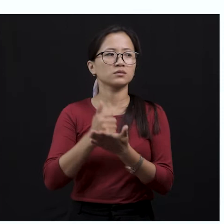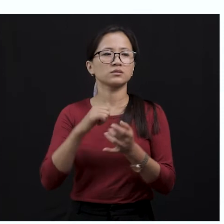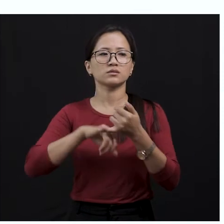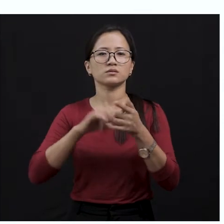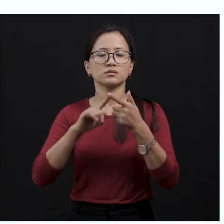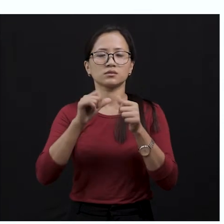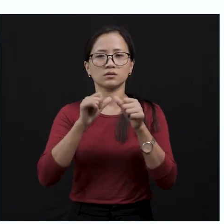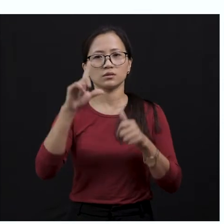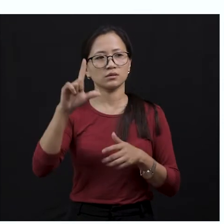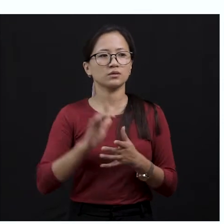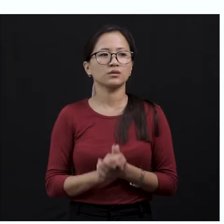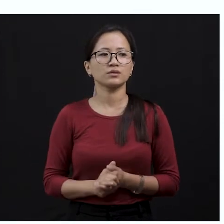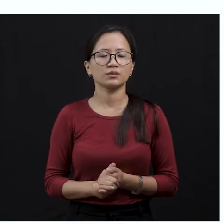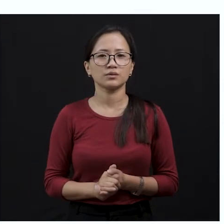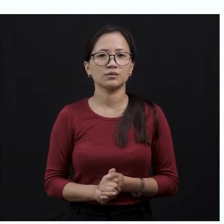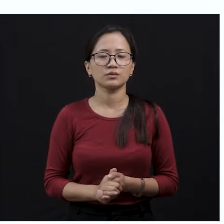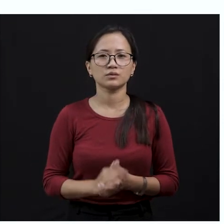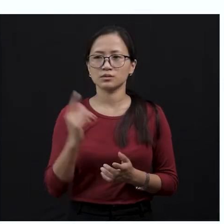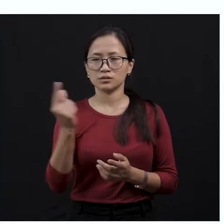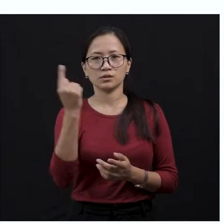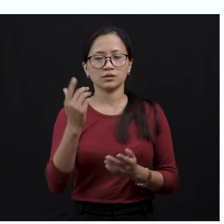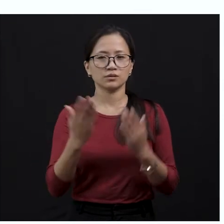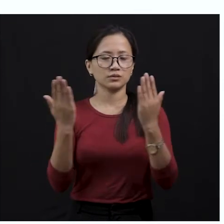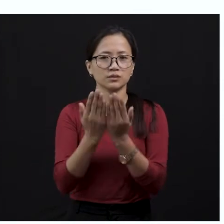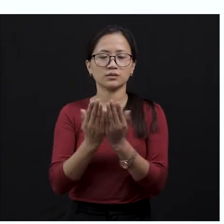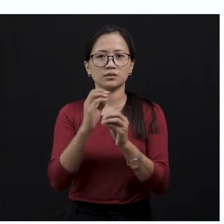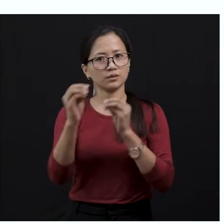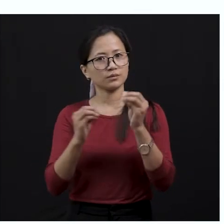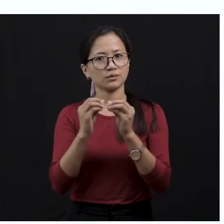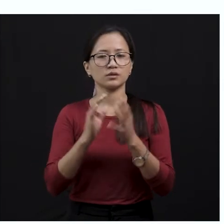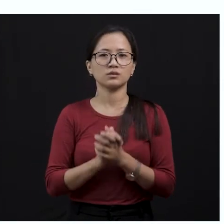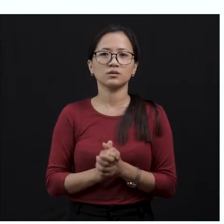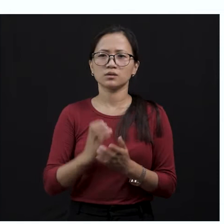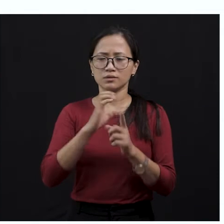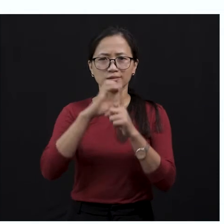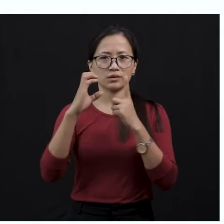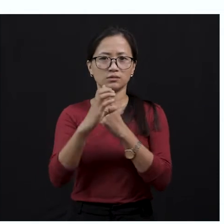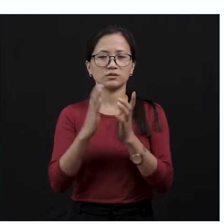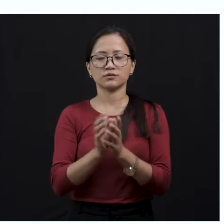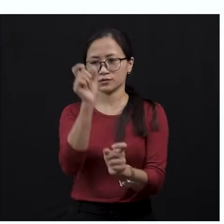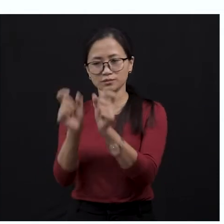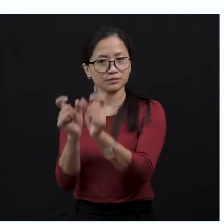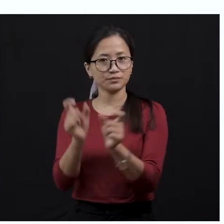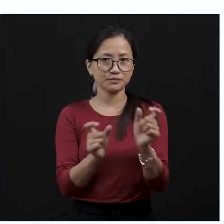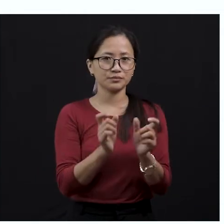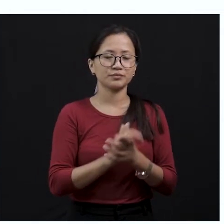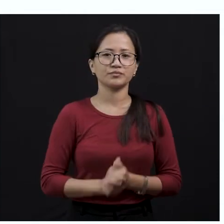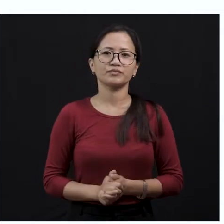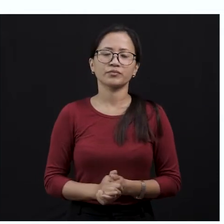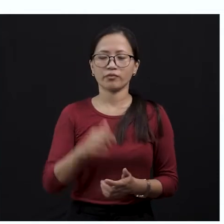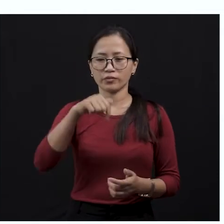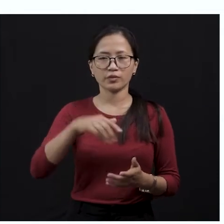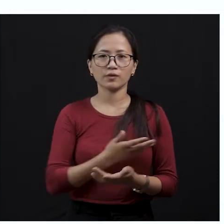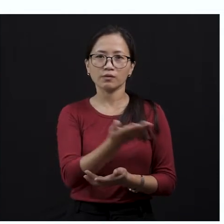Okay. So, these seals were used to study about the culture of these people. Now here